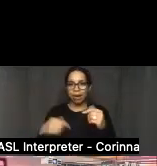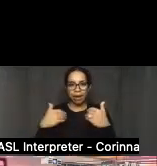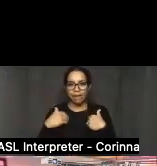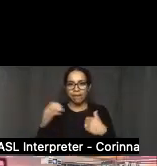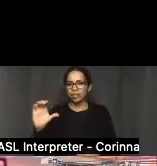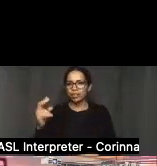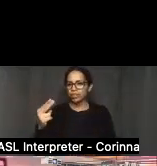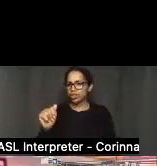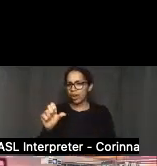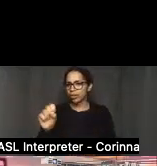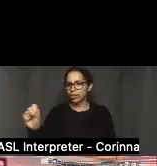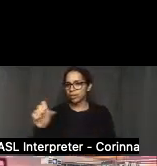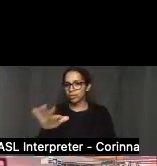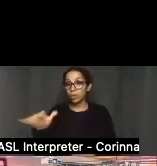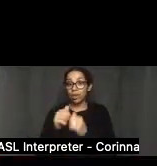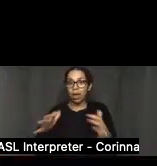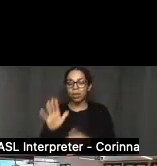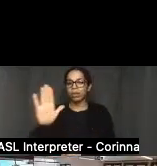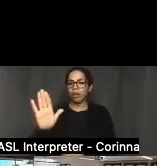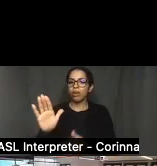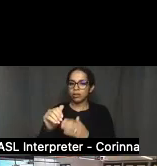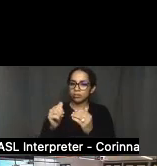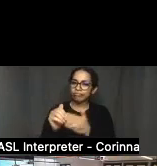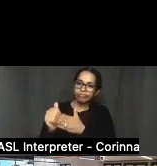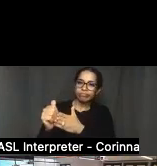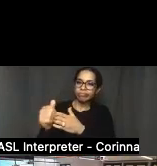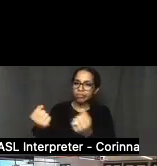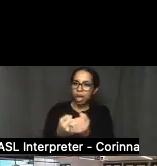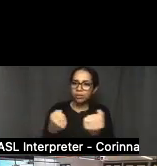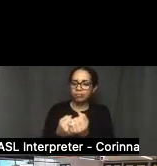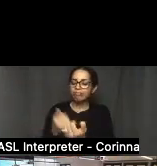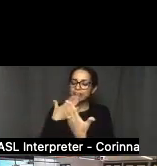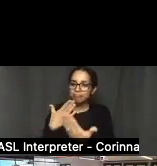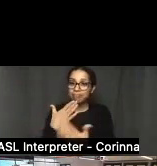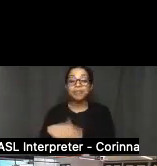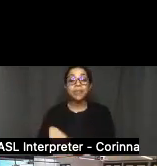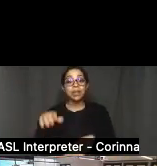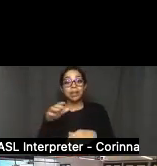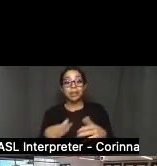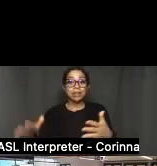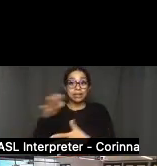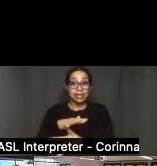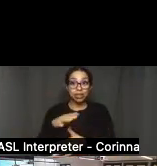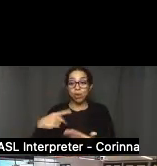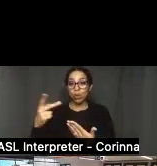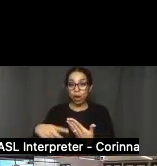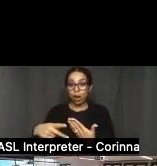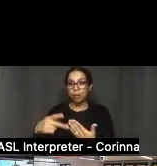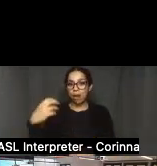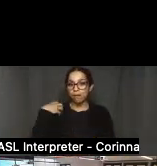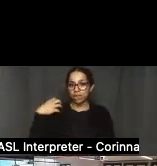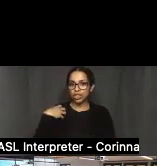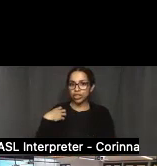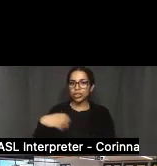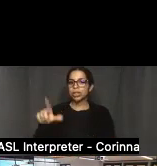sponsorship. So very grateful to them. And would like to invite our Senior Program Officer, Liz Charles, up to say a few words.